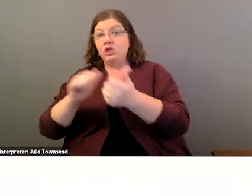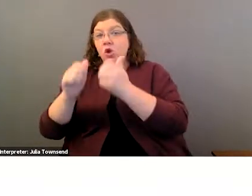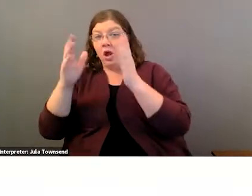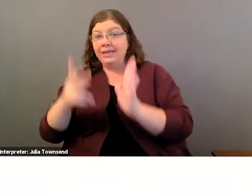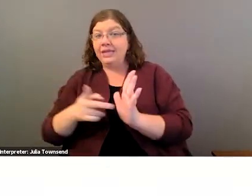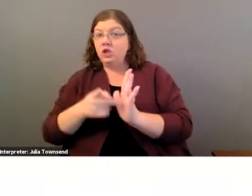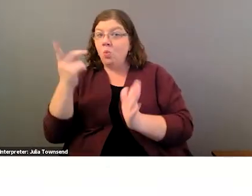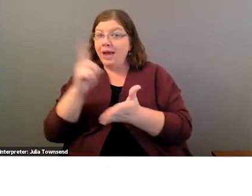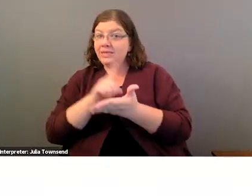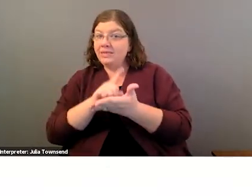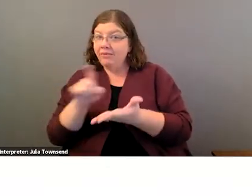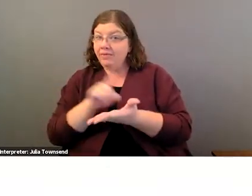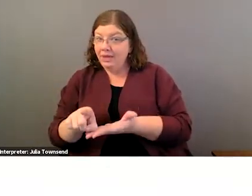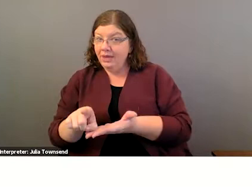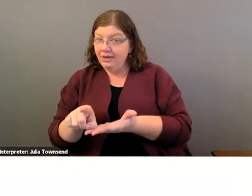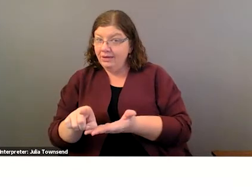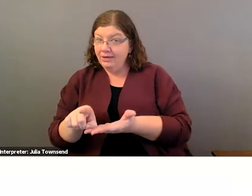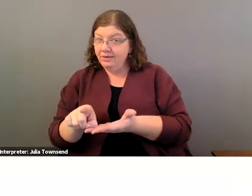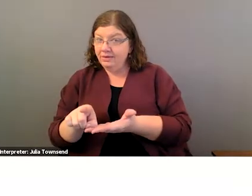a week,